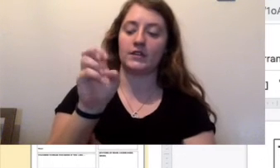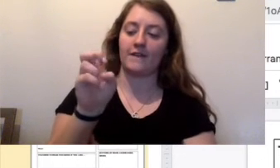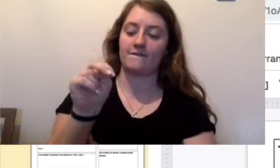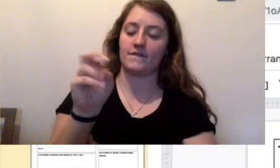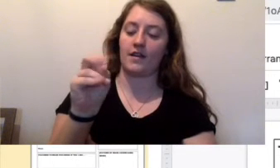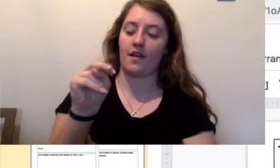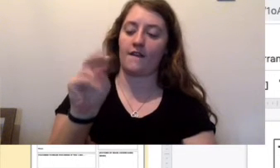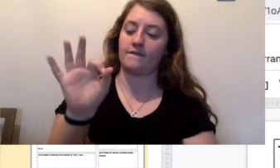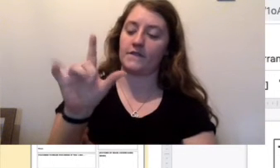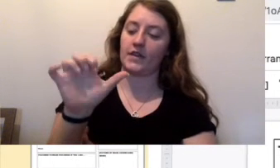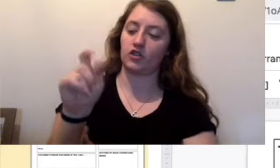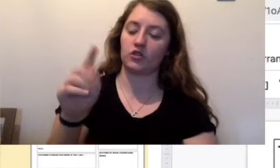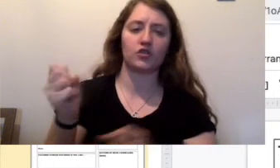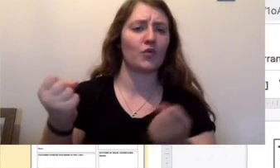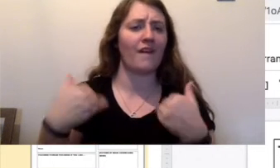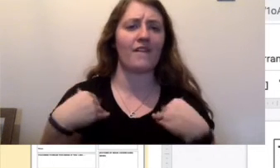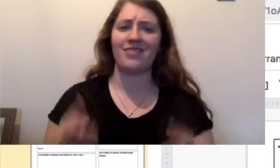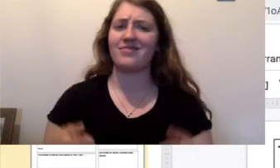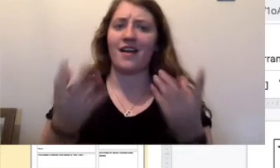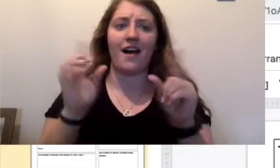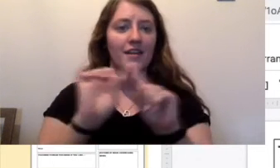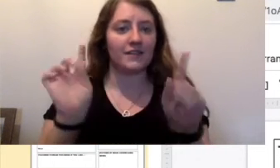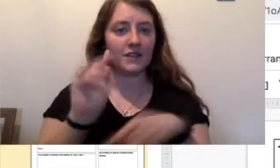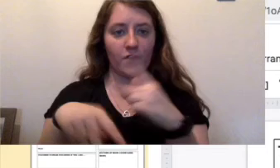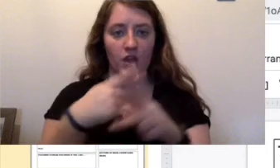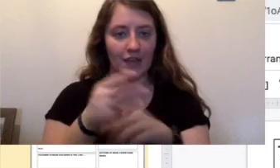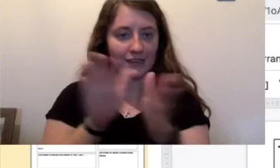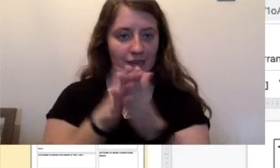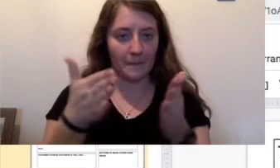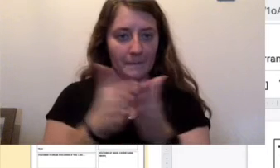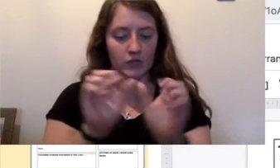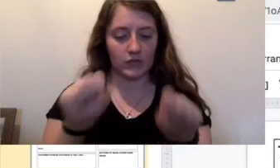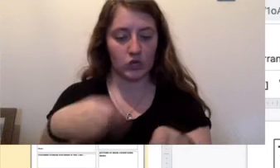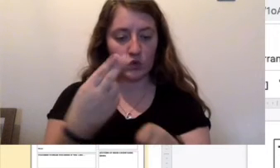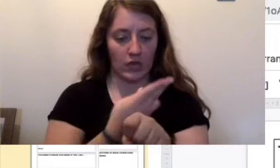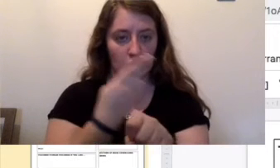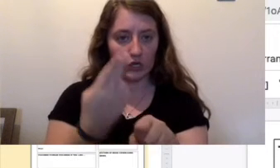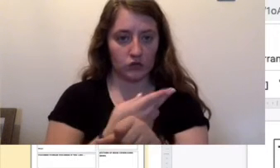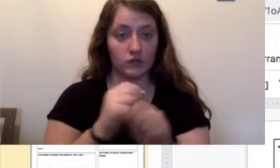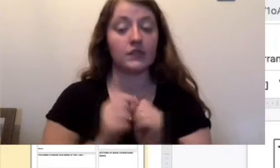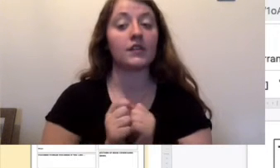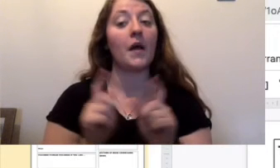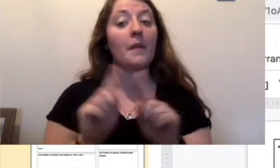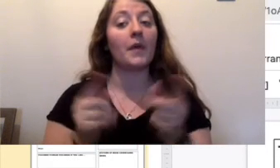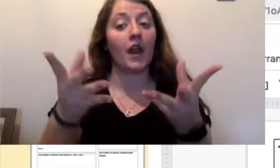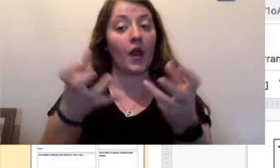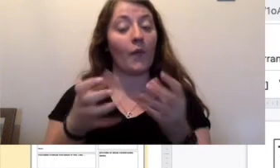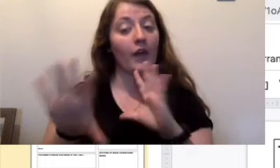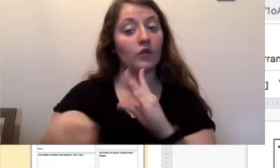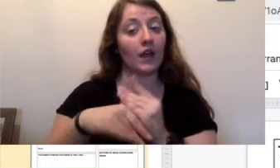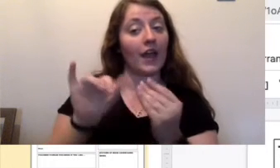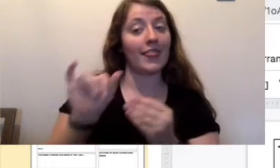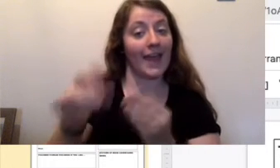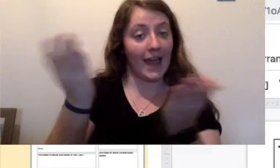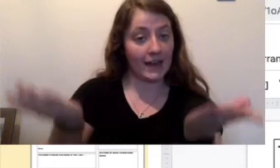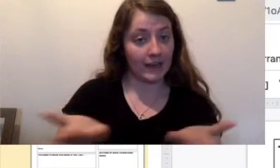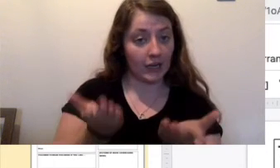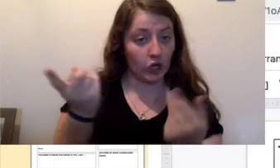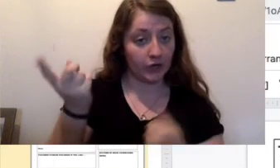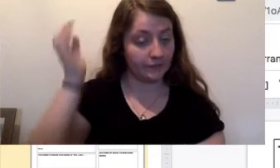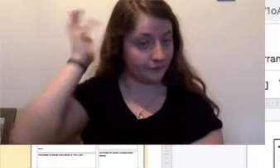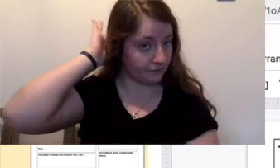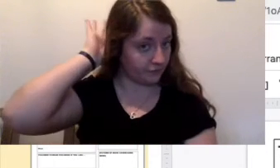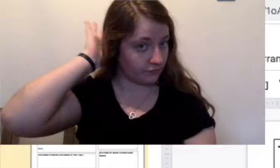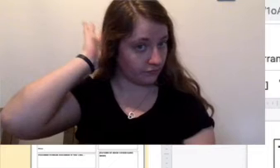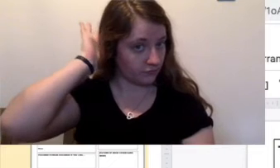are a lot of different genres that you can use, but I do want you to put the genre of your book in this Google